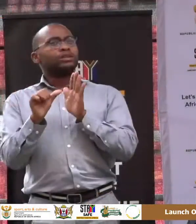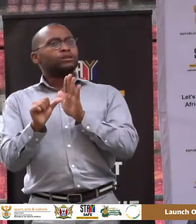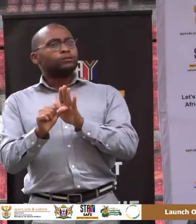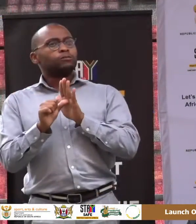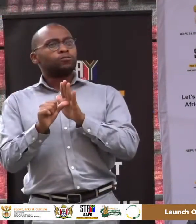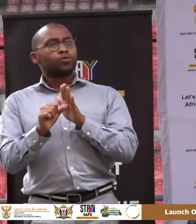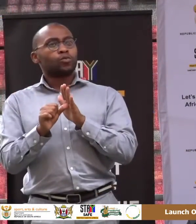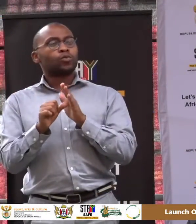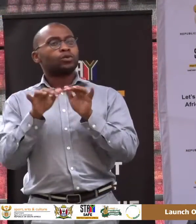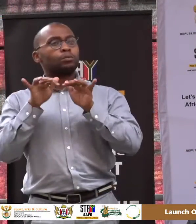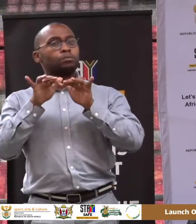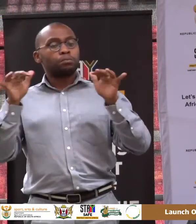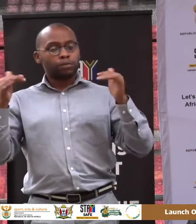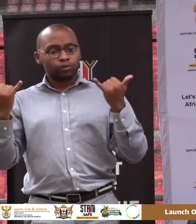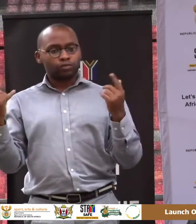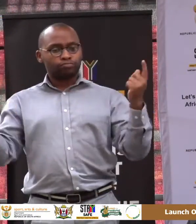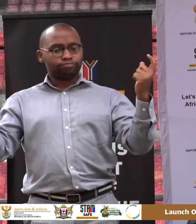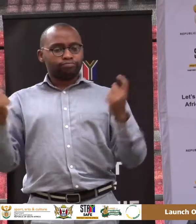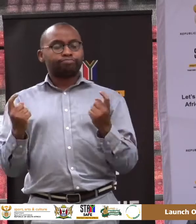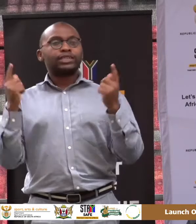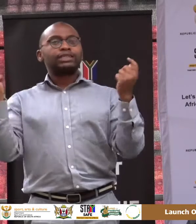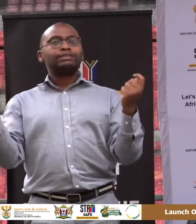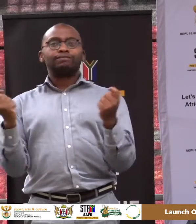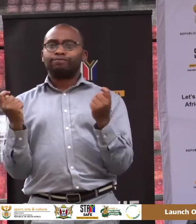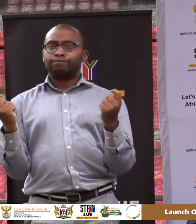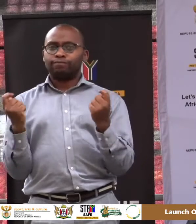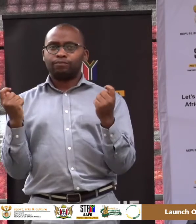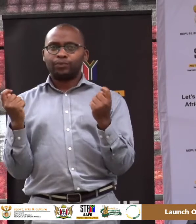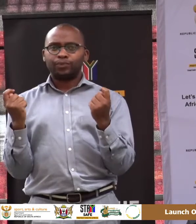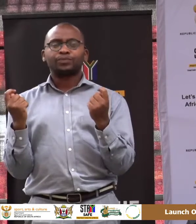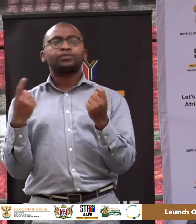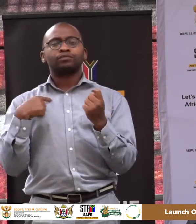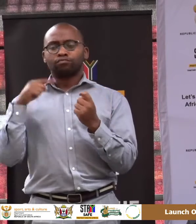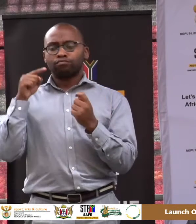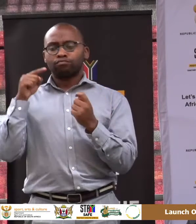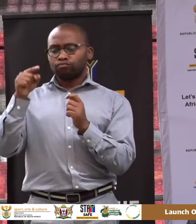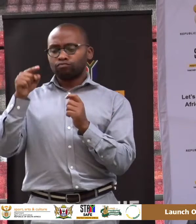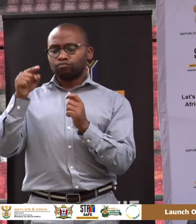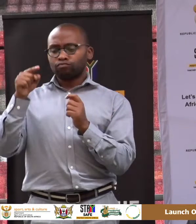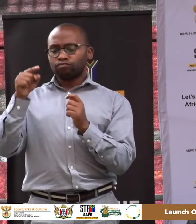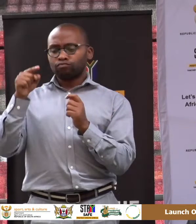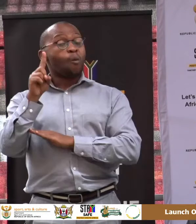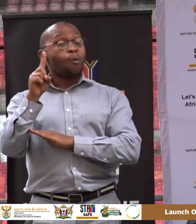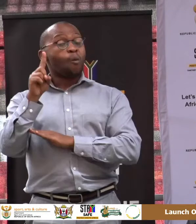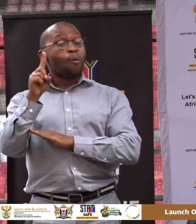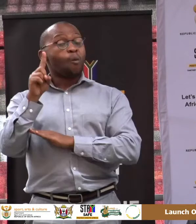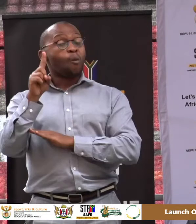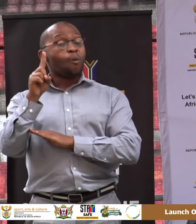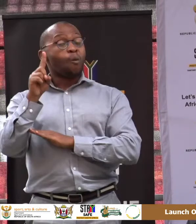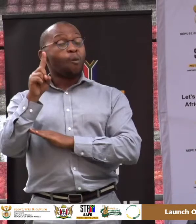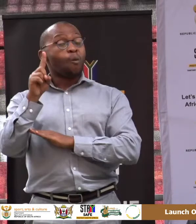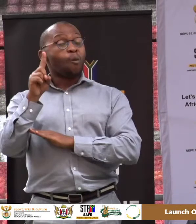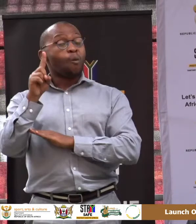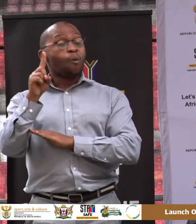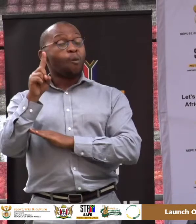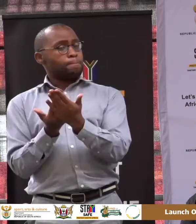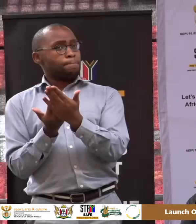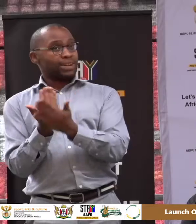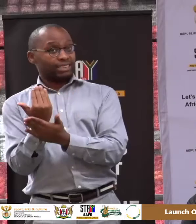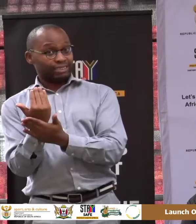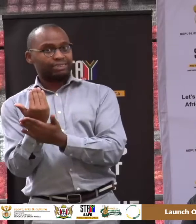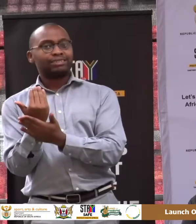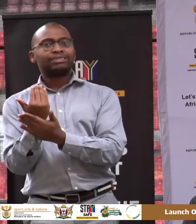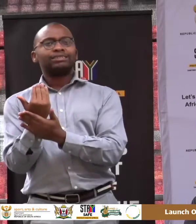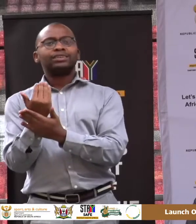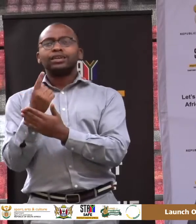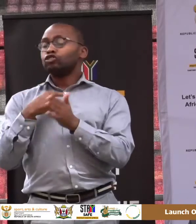are in this event of today, and to show that you appreciate as the Eastern Cape and that you are not alone as the government of